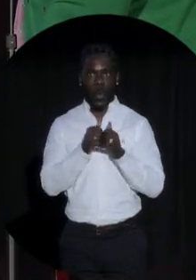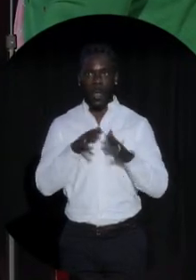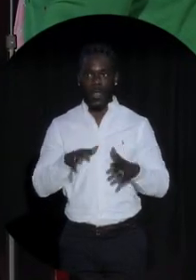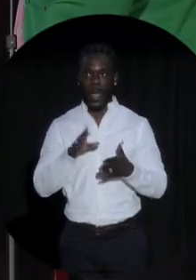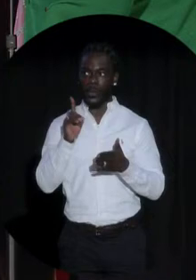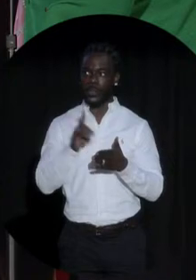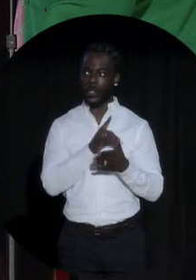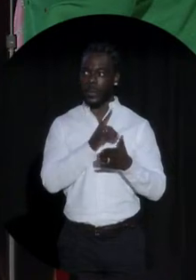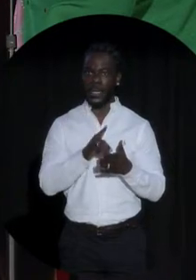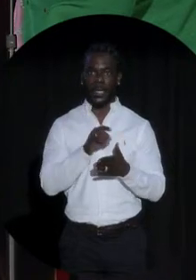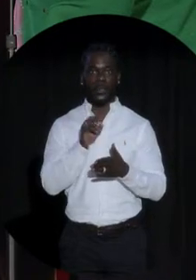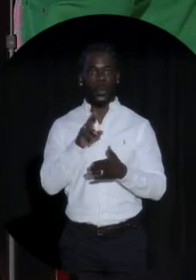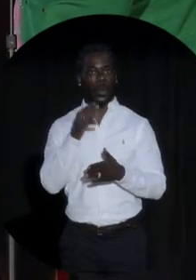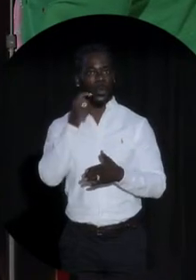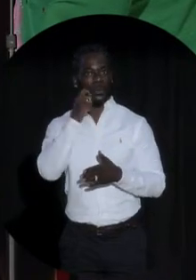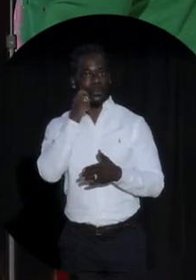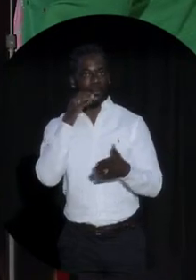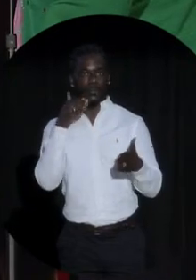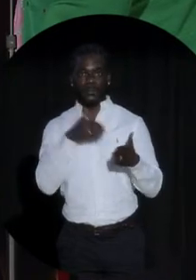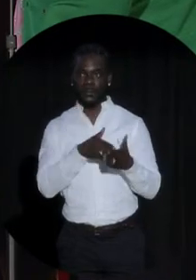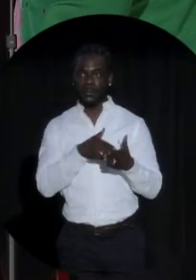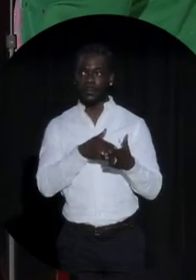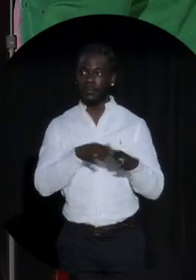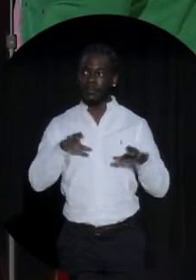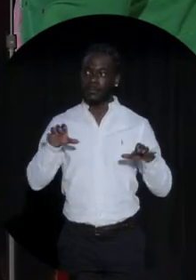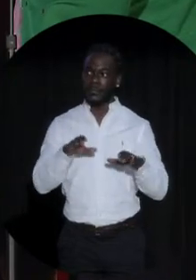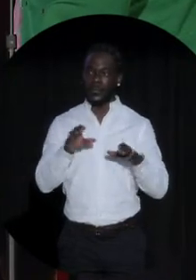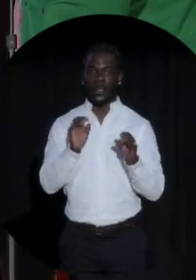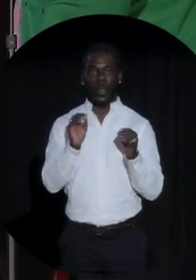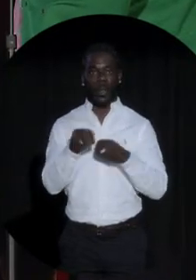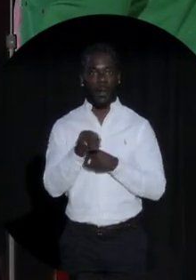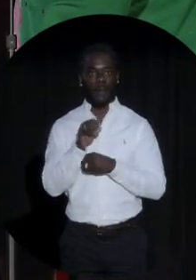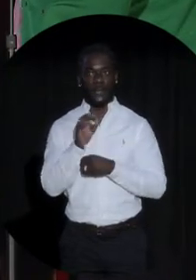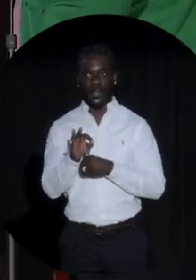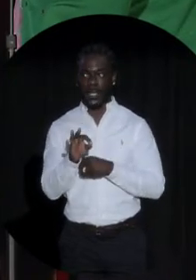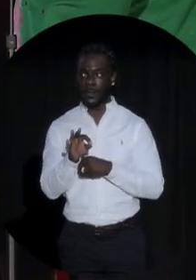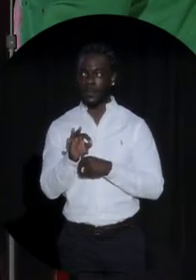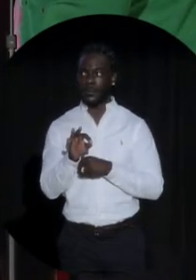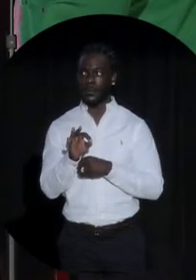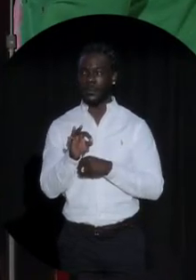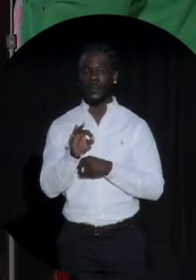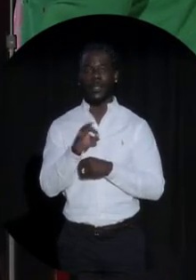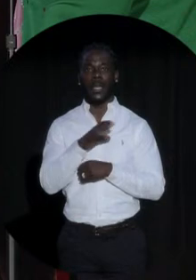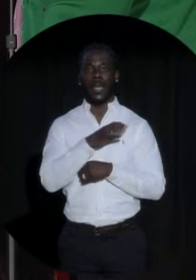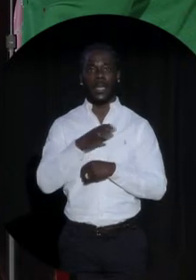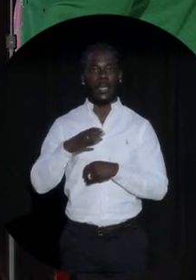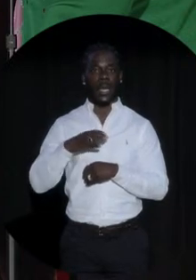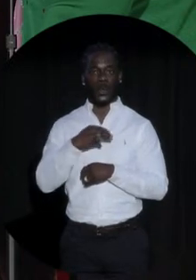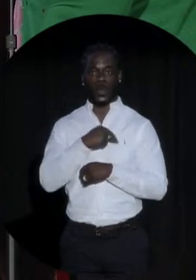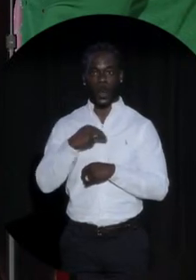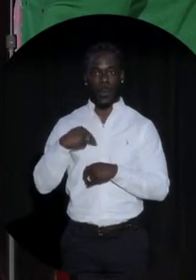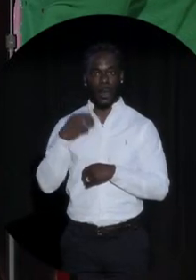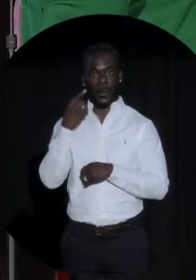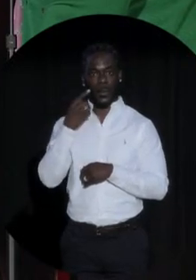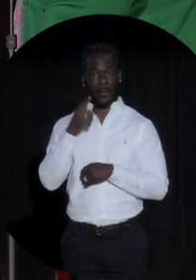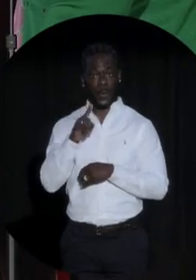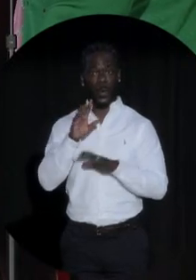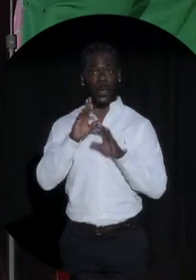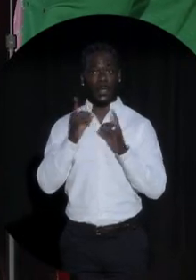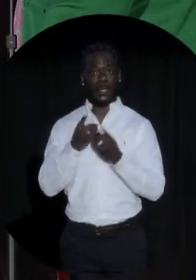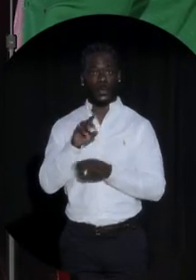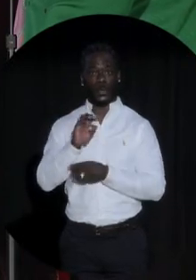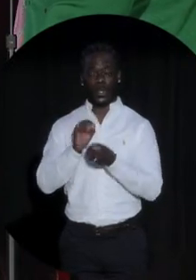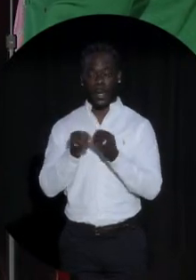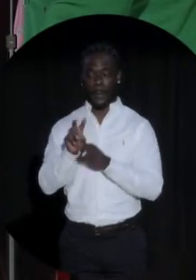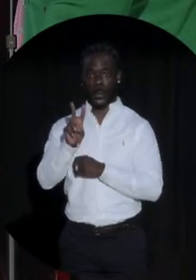prejudice. Without partiality or prejudice. Execute the office of. Execute the office of. Council member for District 2. Council member for